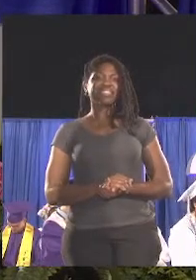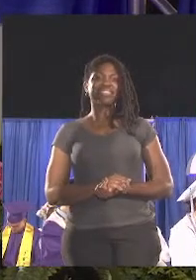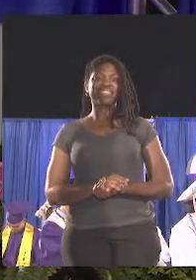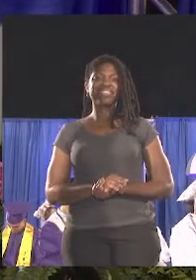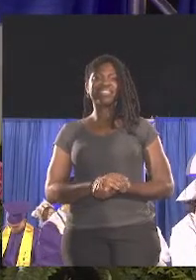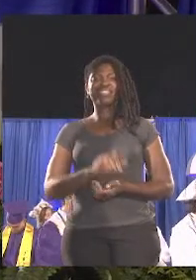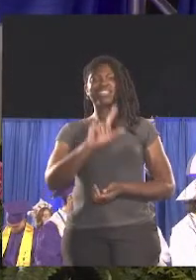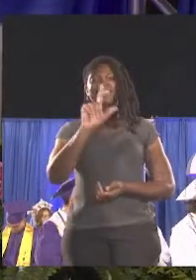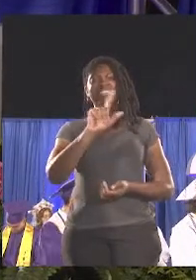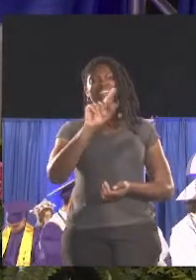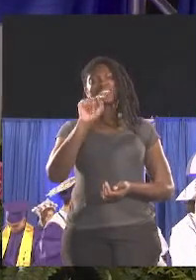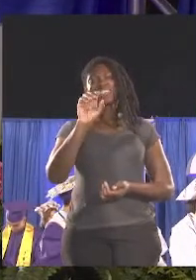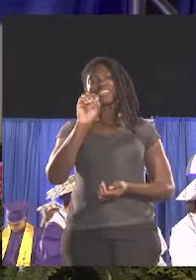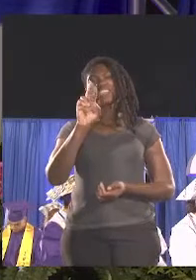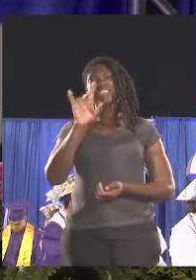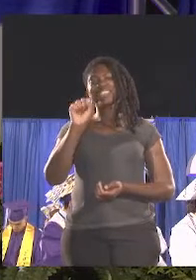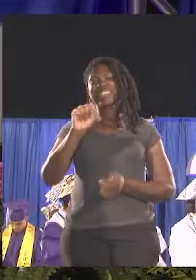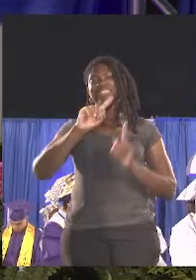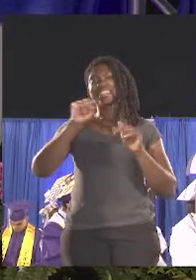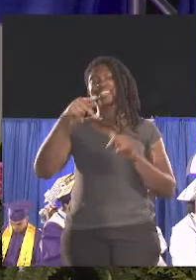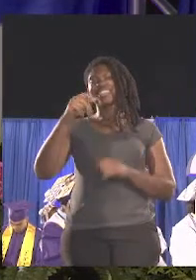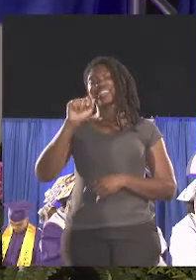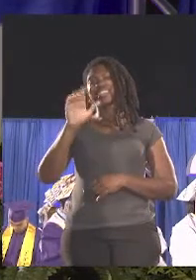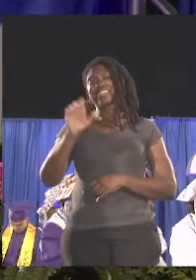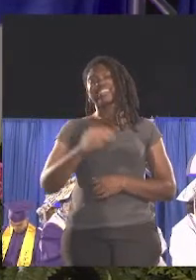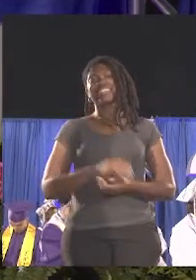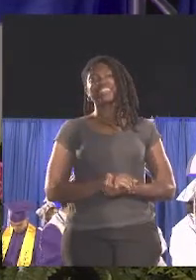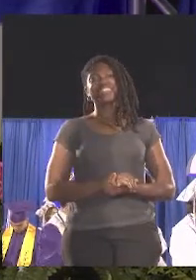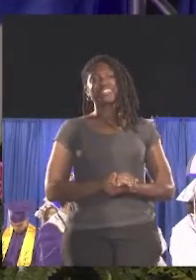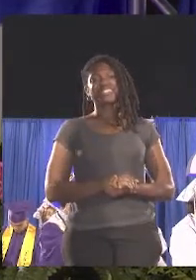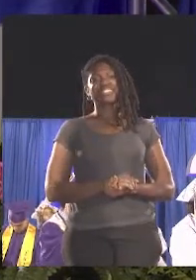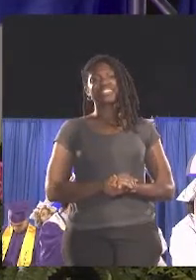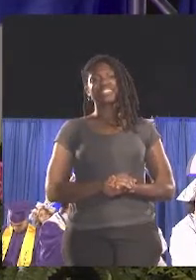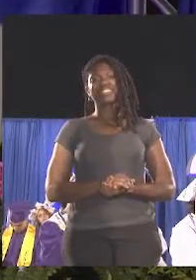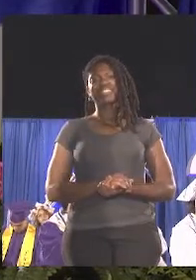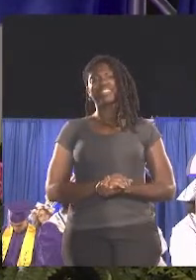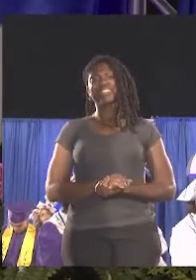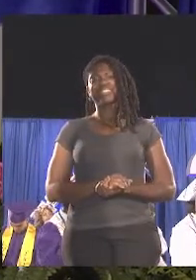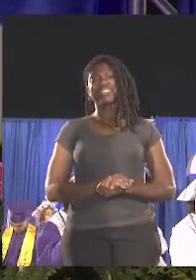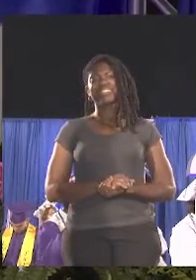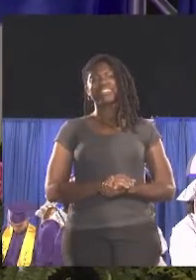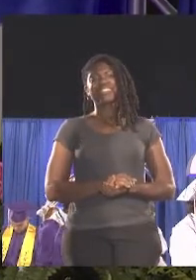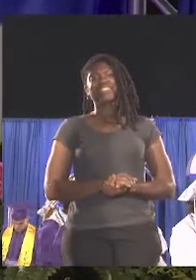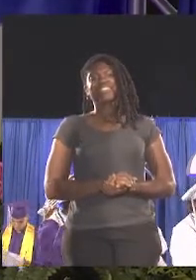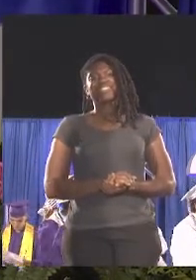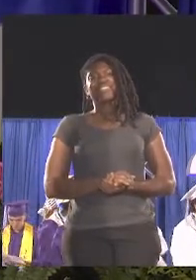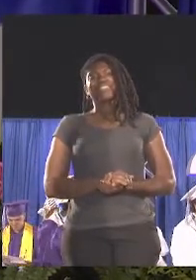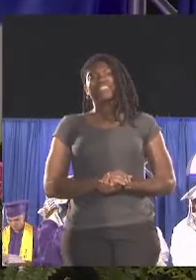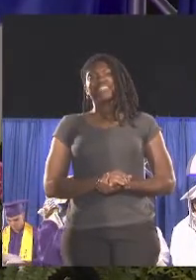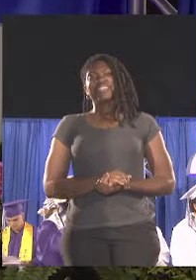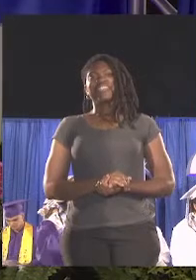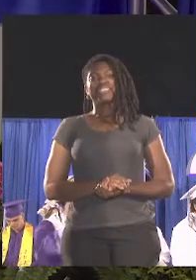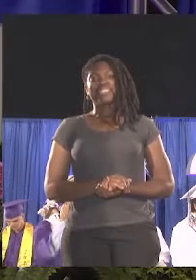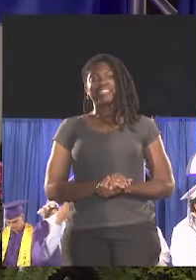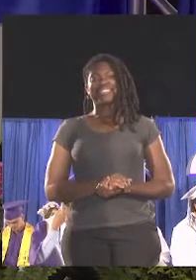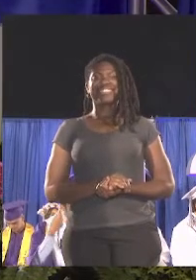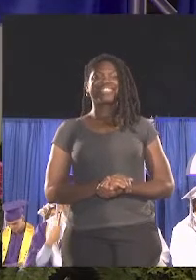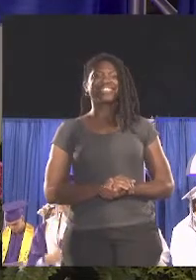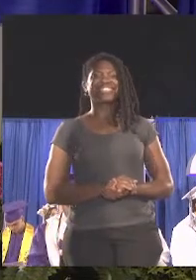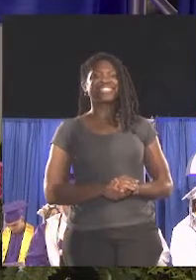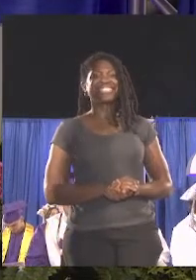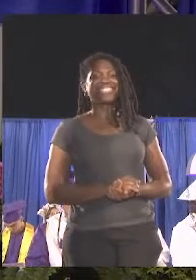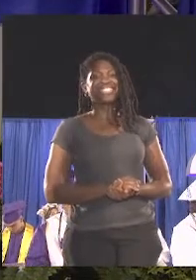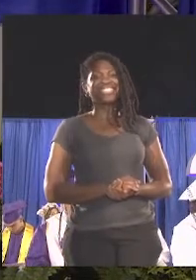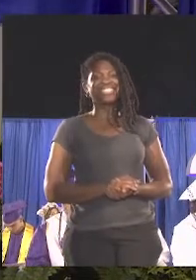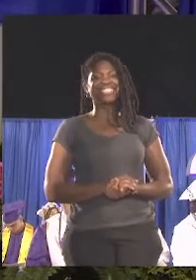Leslie Torres, Palo Alto College. Am I quieter now? Am I better? I'm still yelling. Okay.